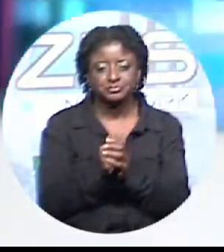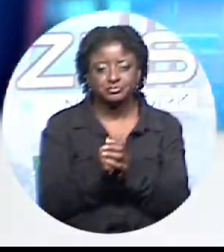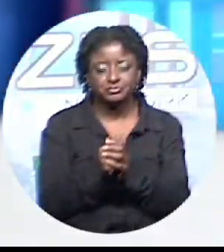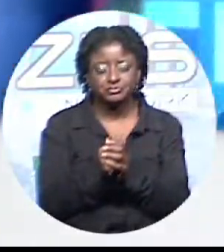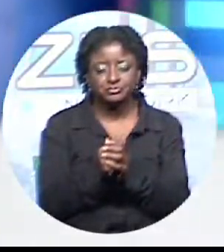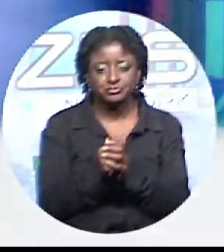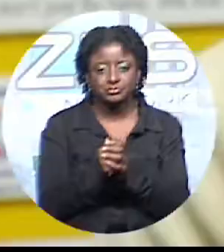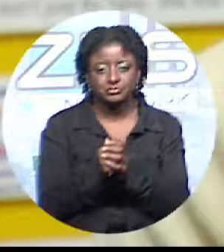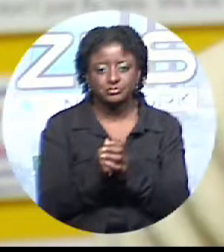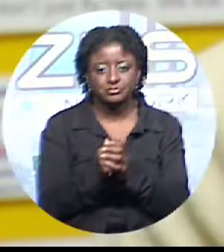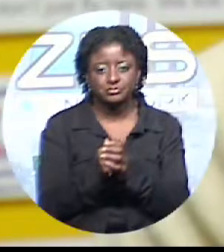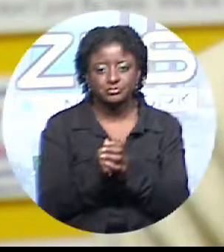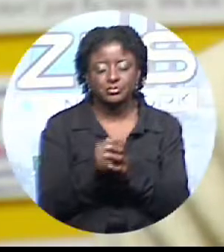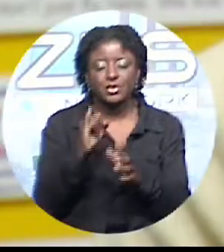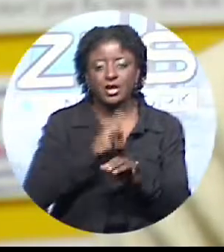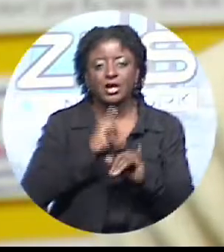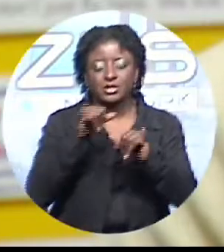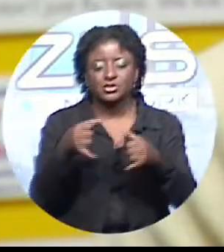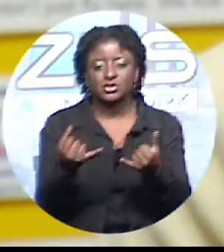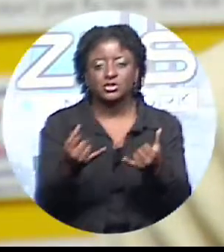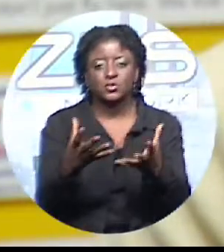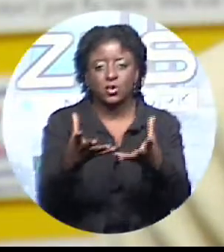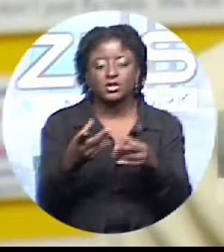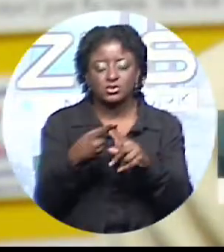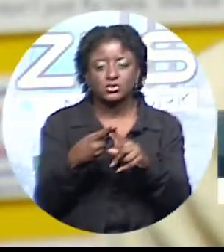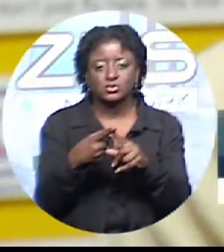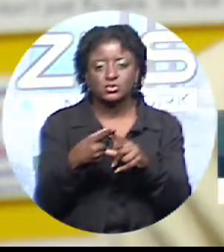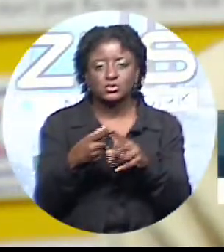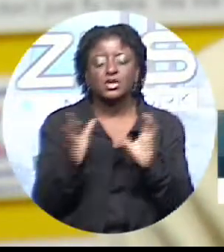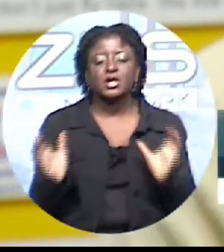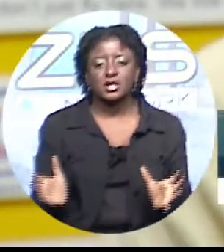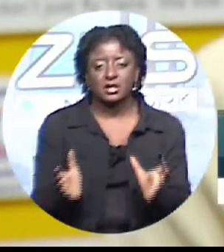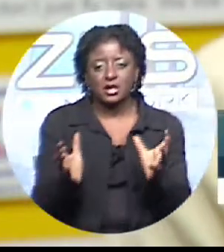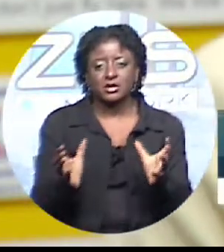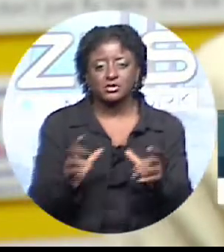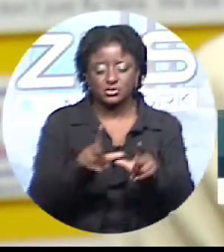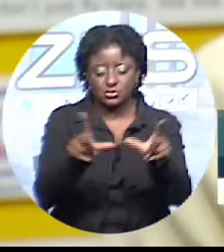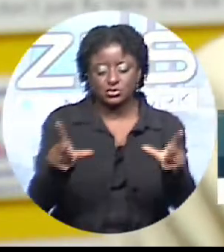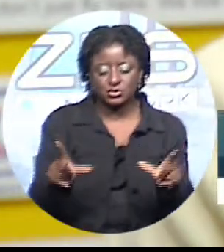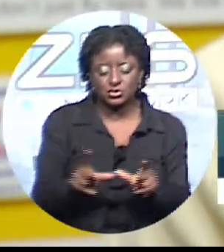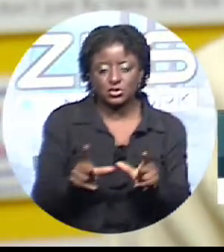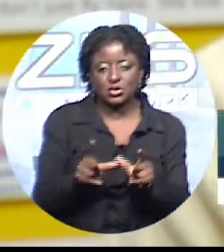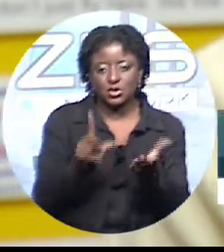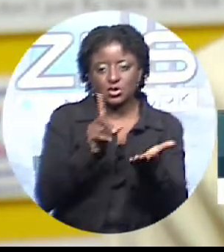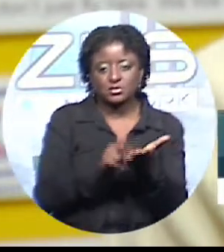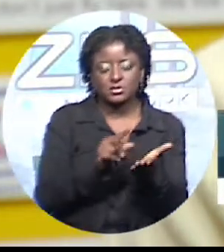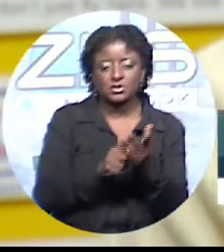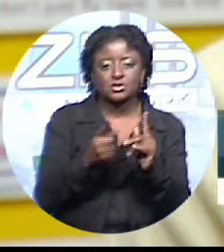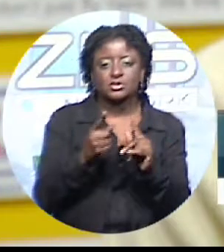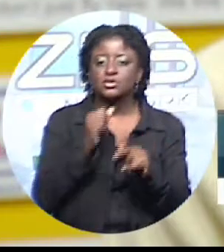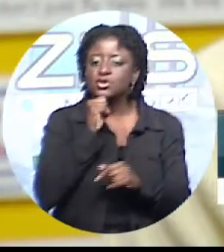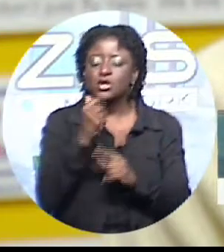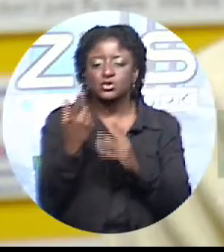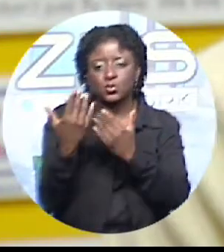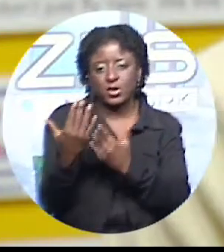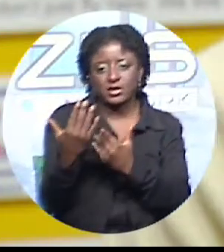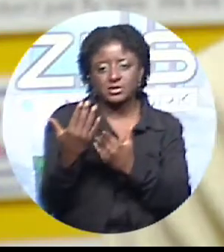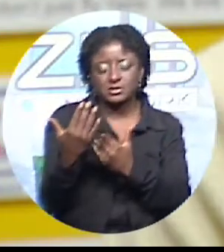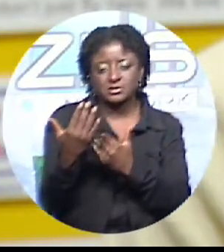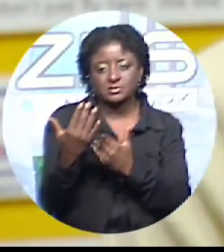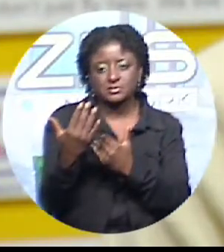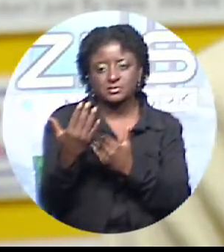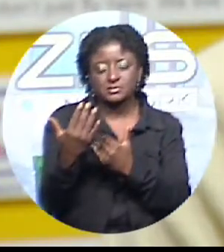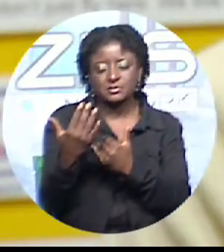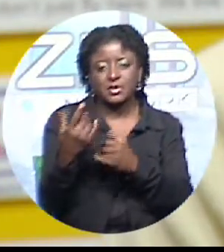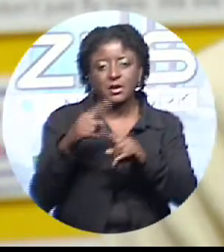opened March 17th. I just want to encourage our local media not to wait for the last minute, but to request your